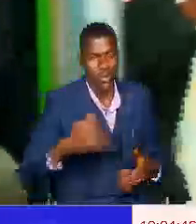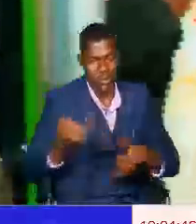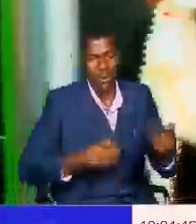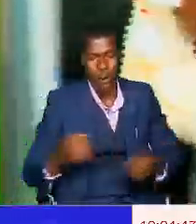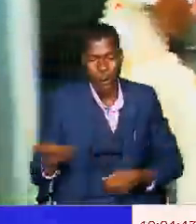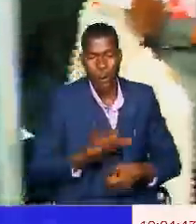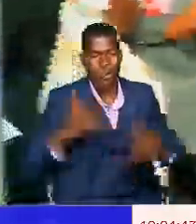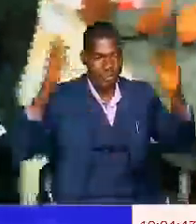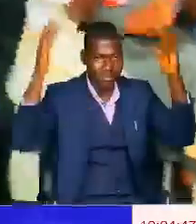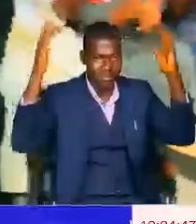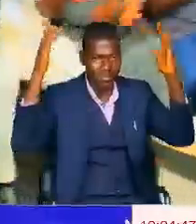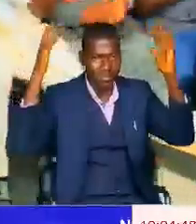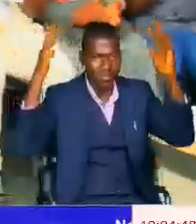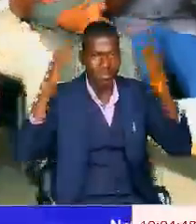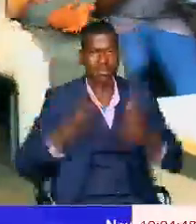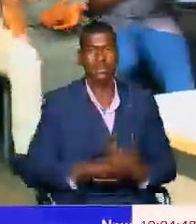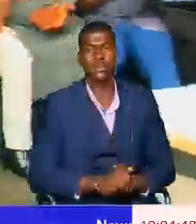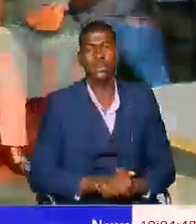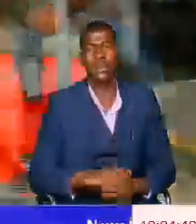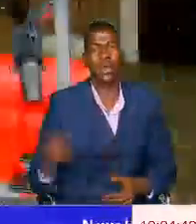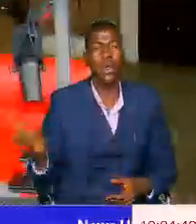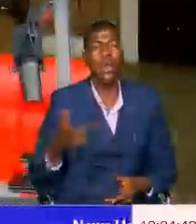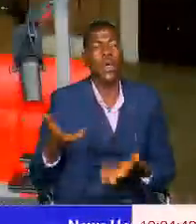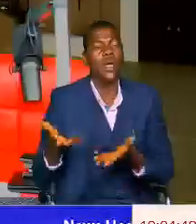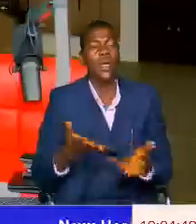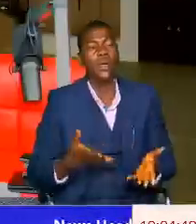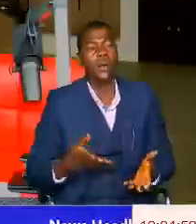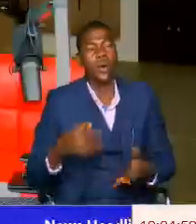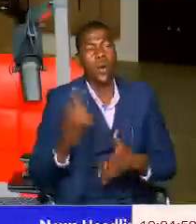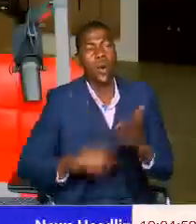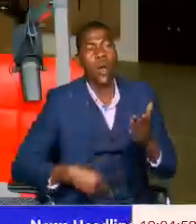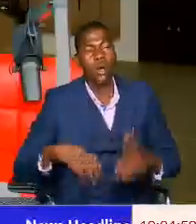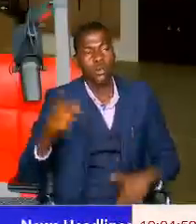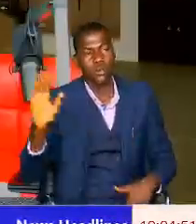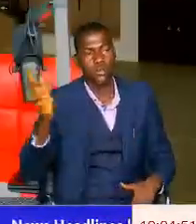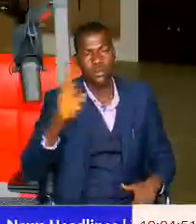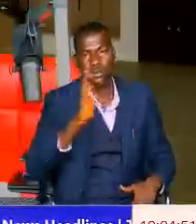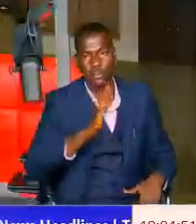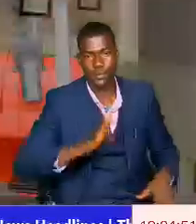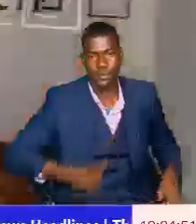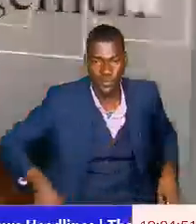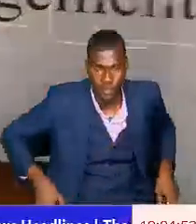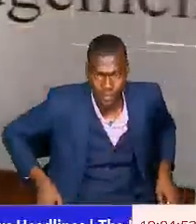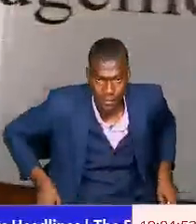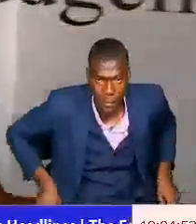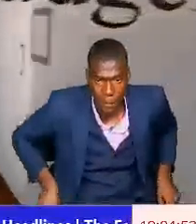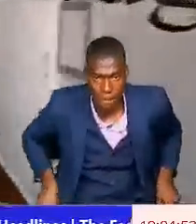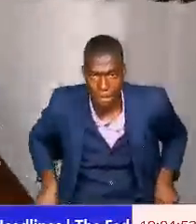On behalf of everybody waiting for studio, we're now waiting.